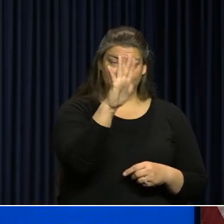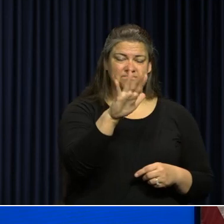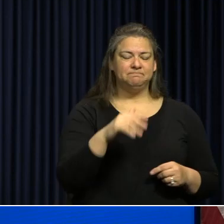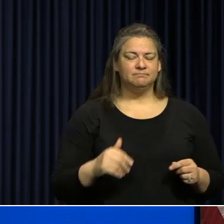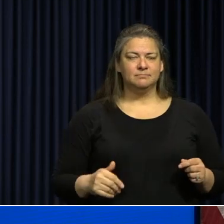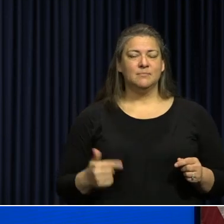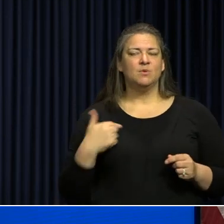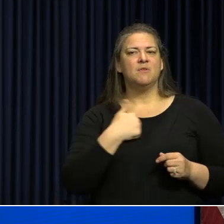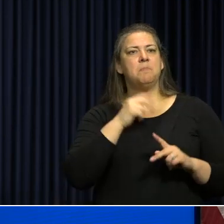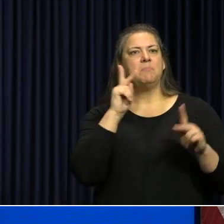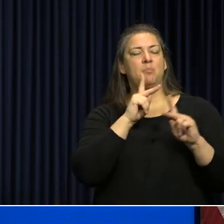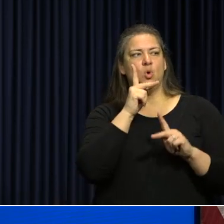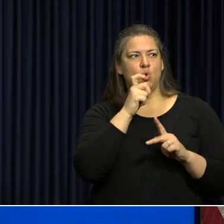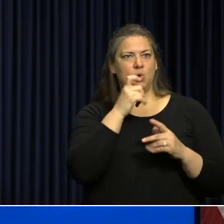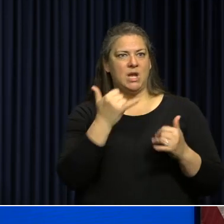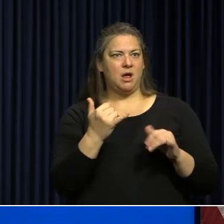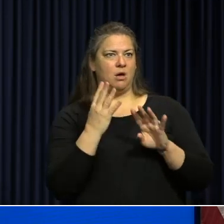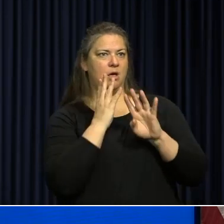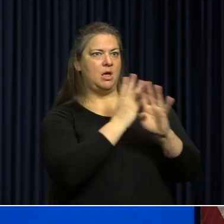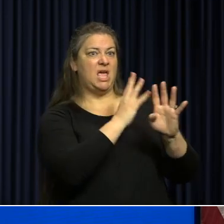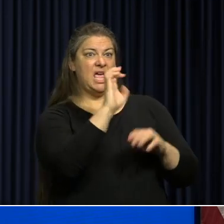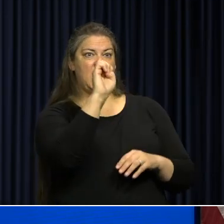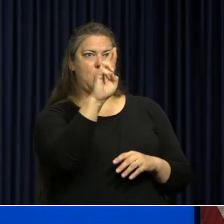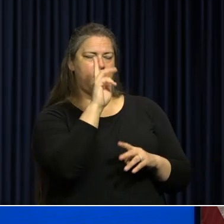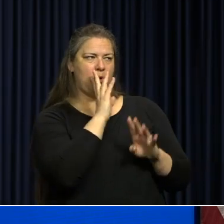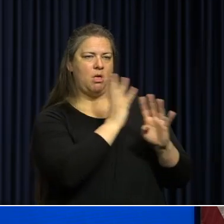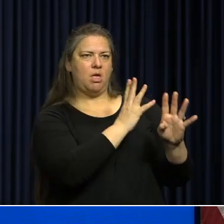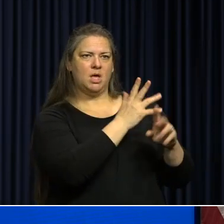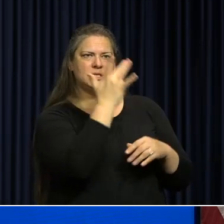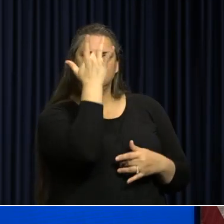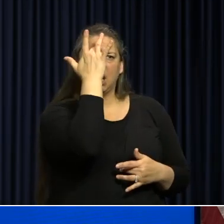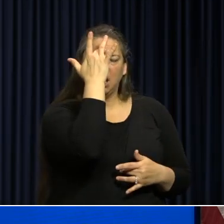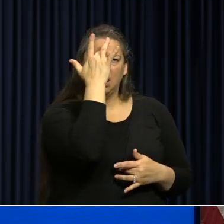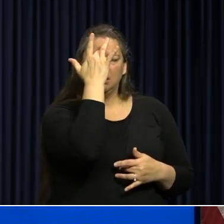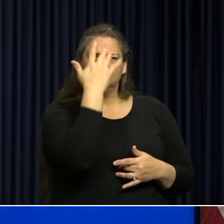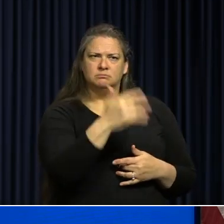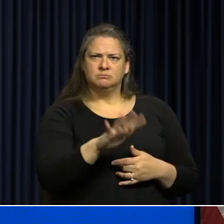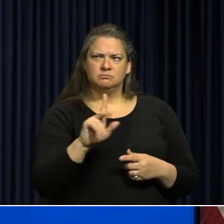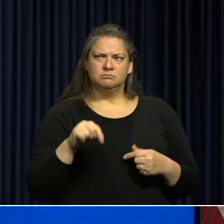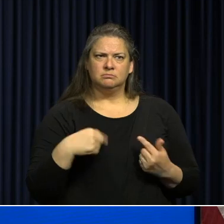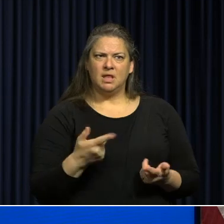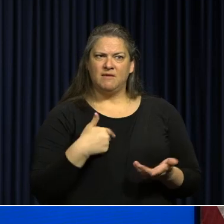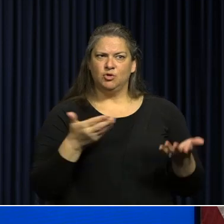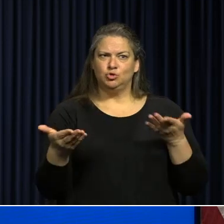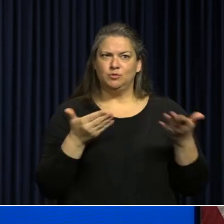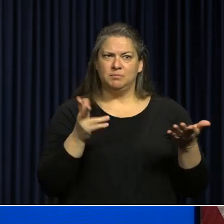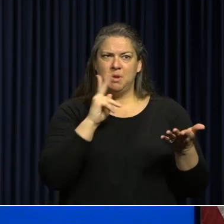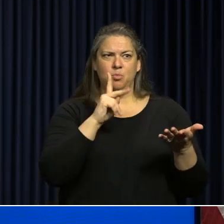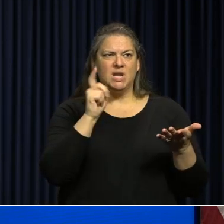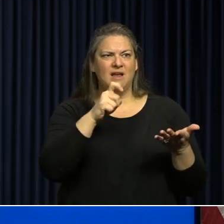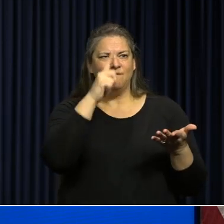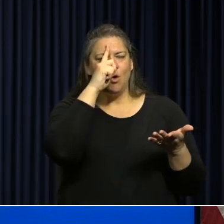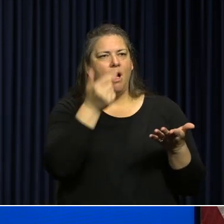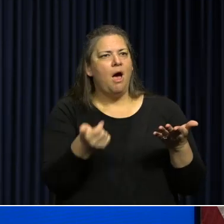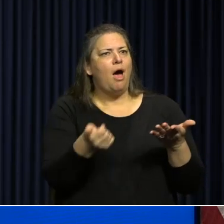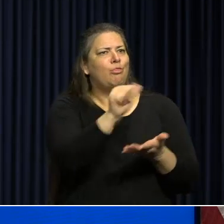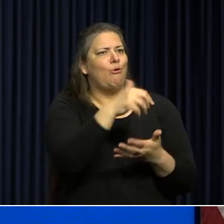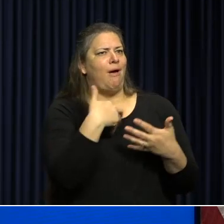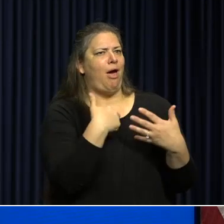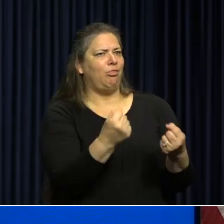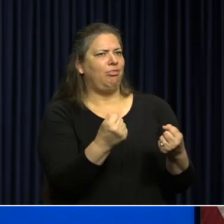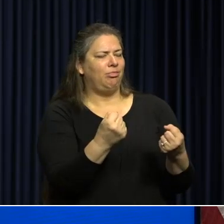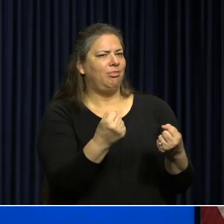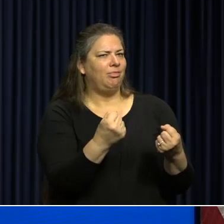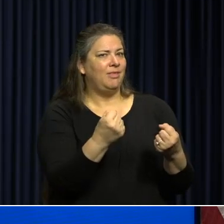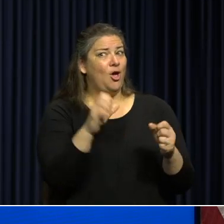got people coming in sicker to our ERs than they have been in a while. It's that there are services that people need for their overall health in